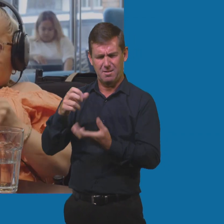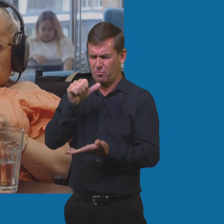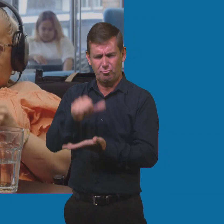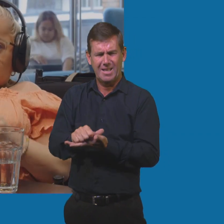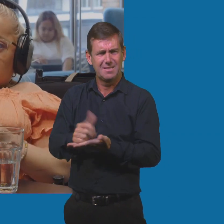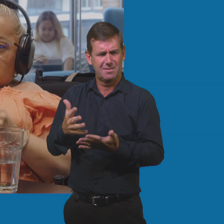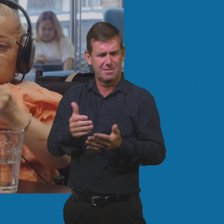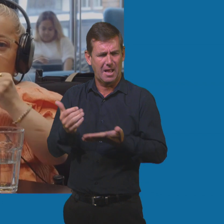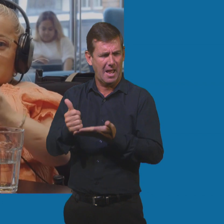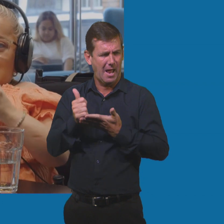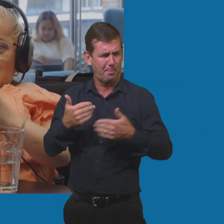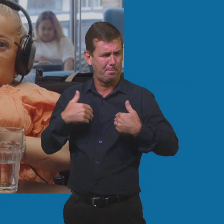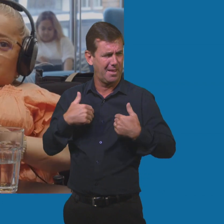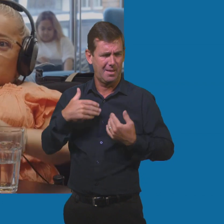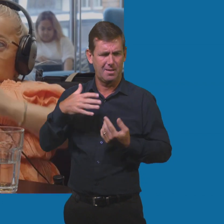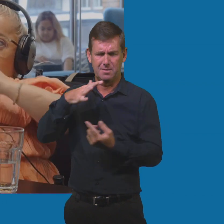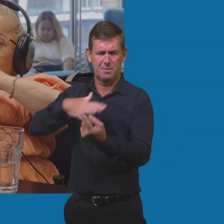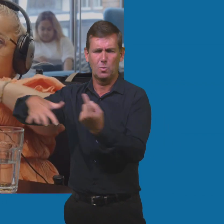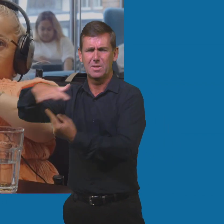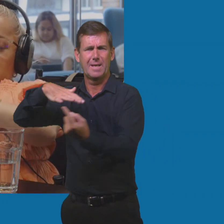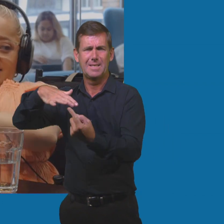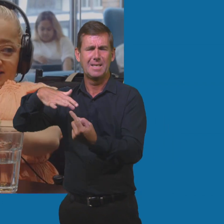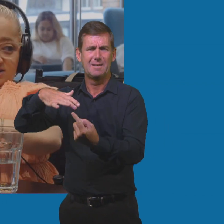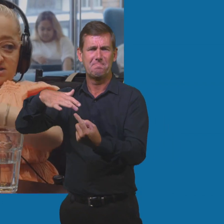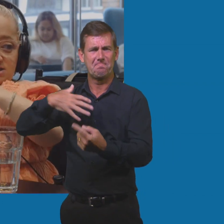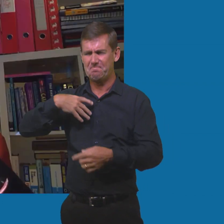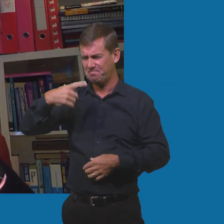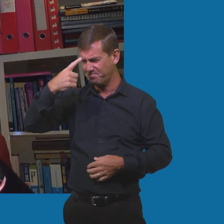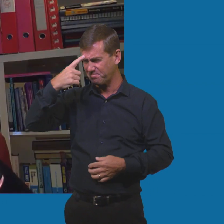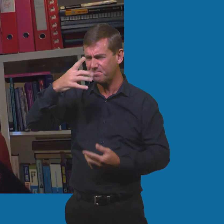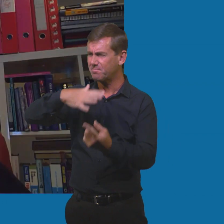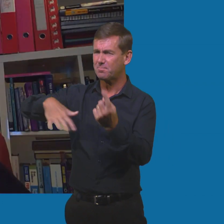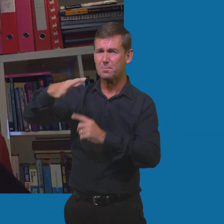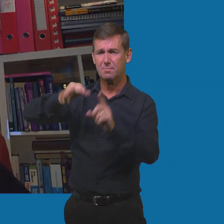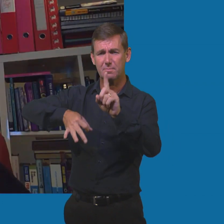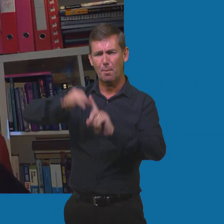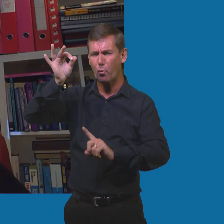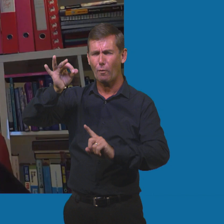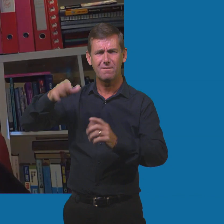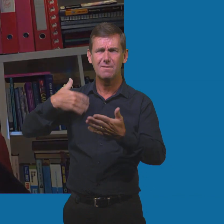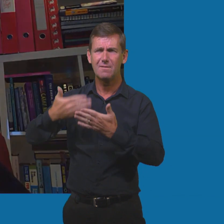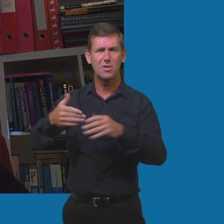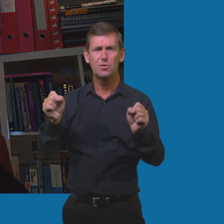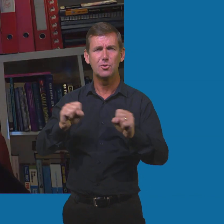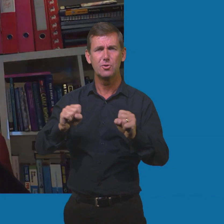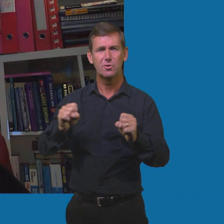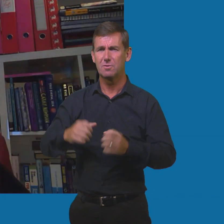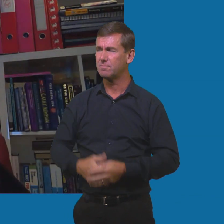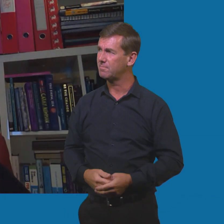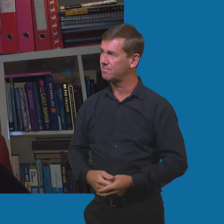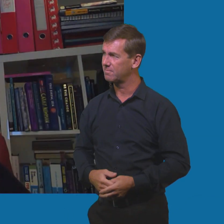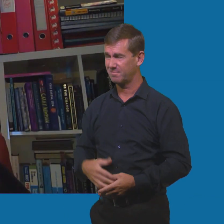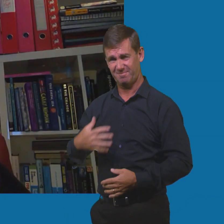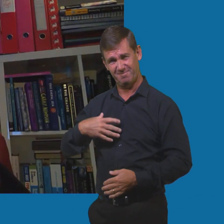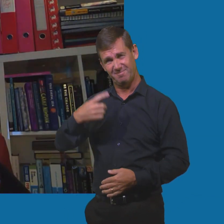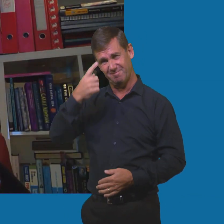I don't necessarily think we have progressed. Yeah, I completely agree. I think the fetishization of disability is a really big